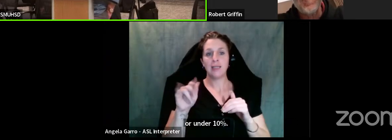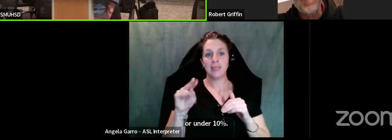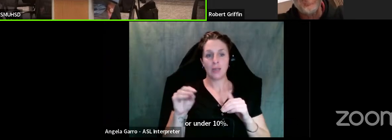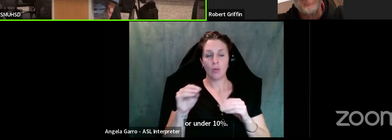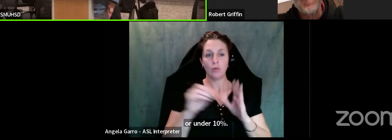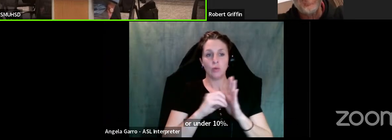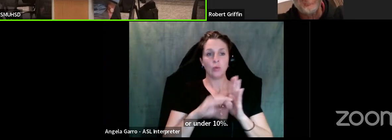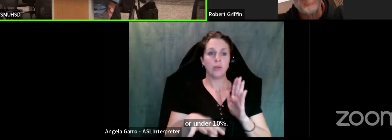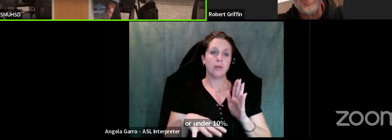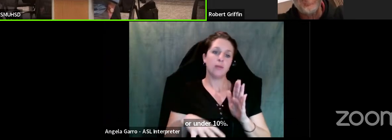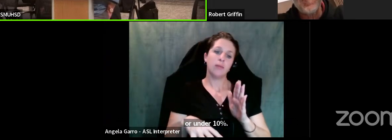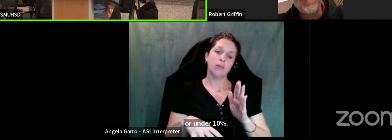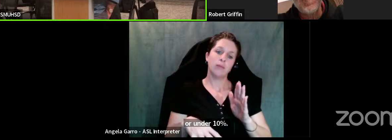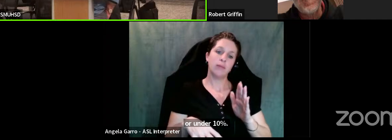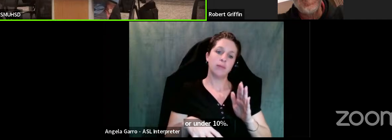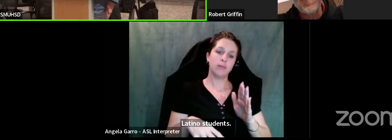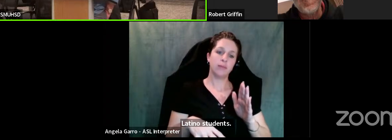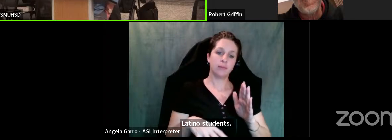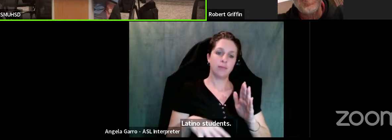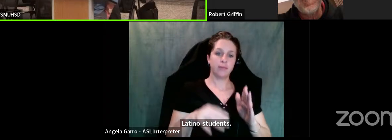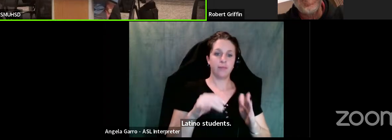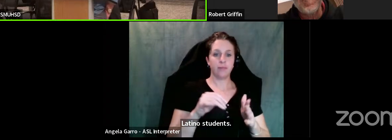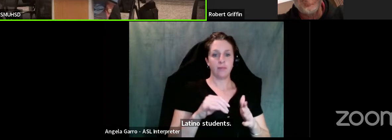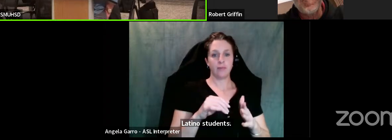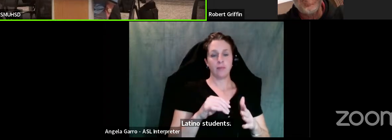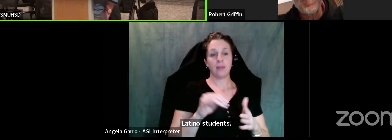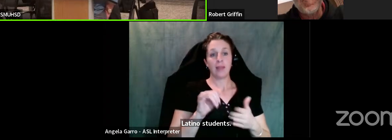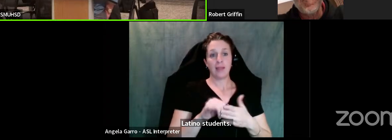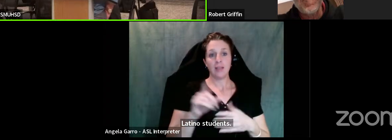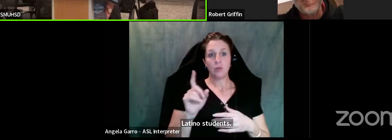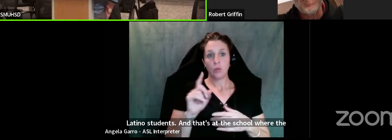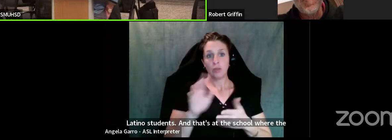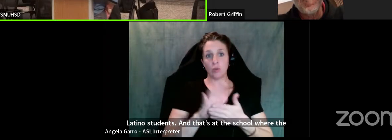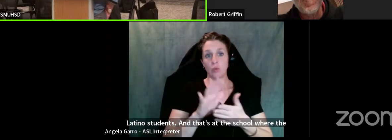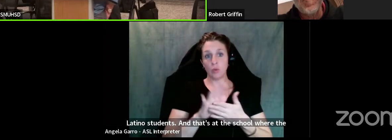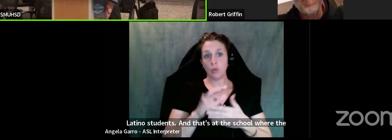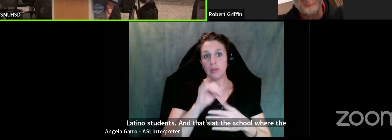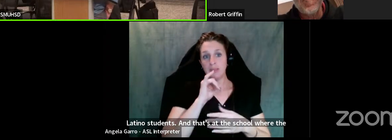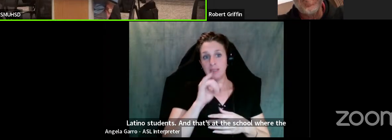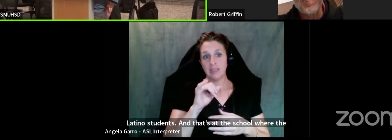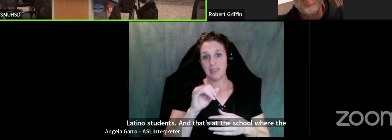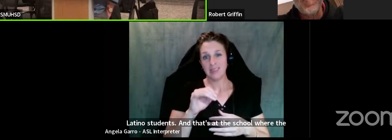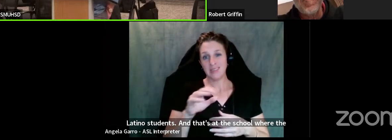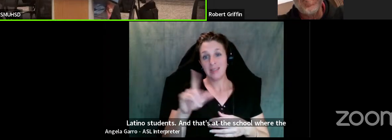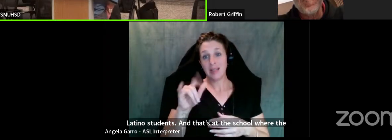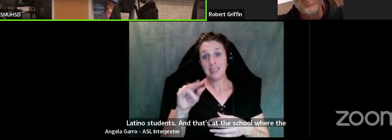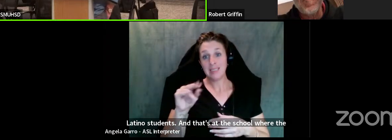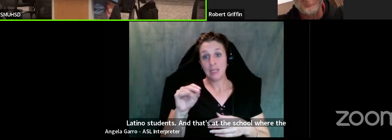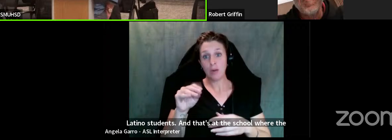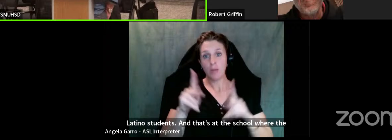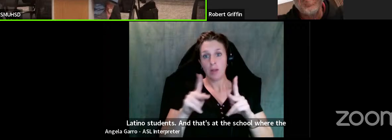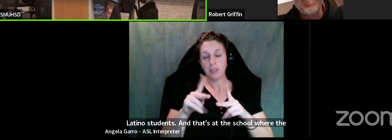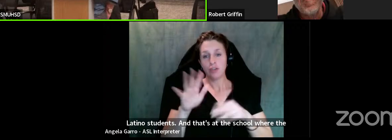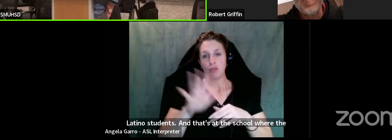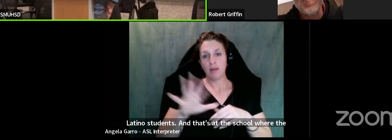students. And that's at a school where the Latino population has been pretty steady, around 50%.